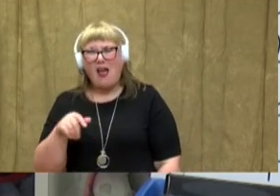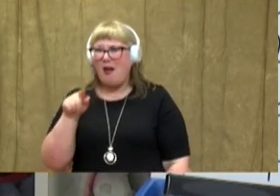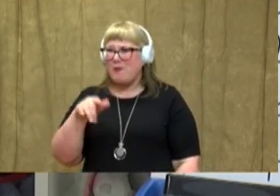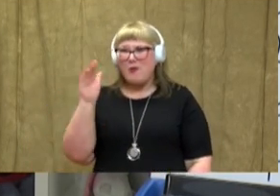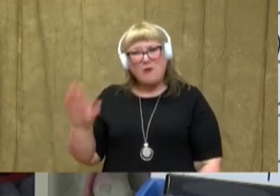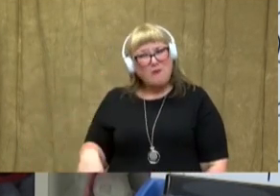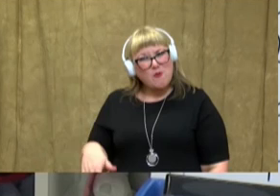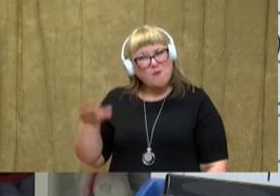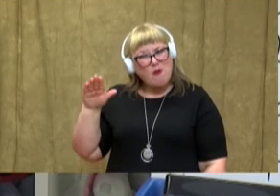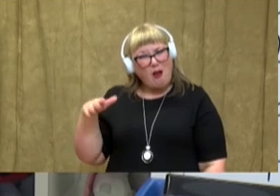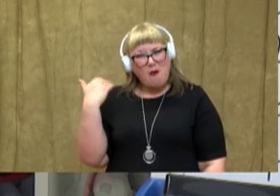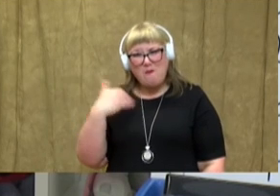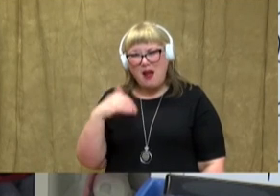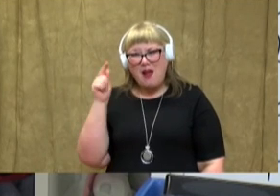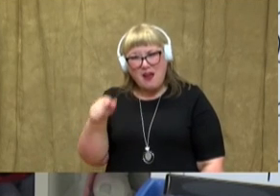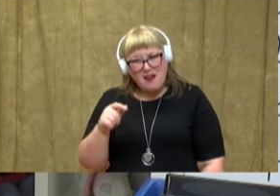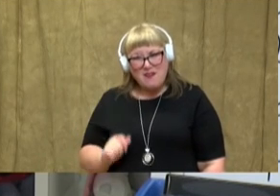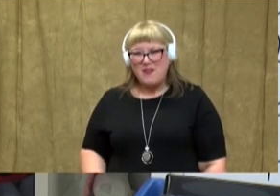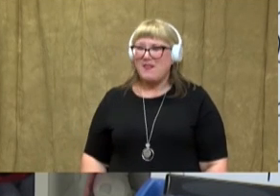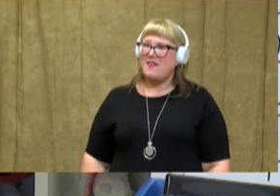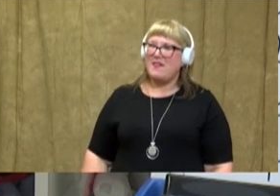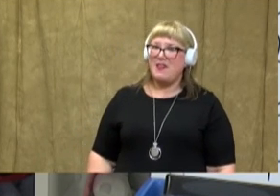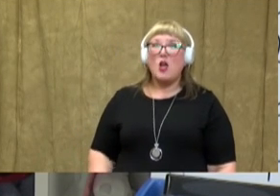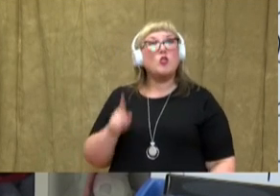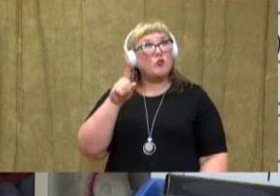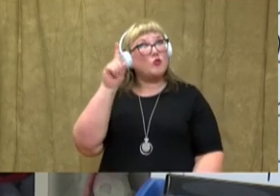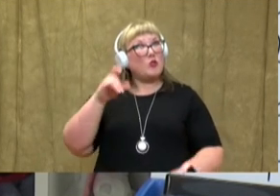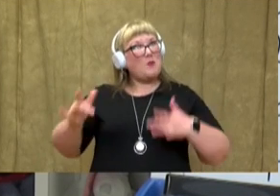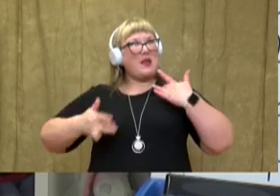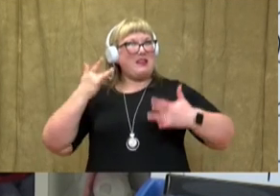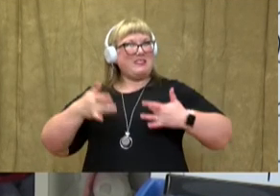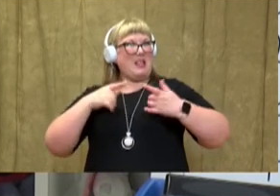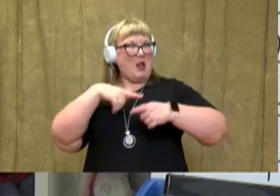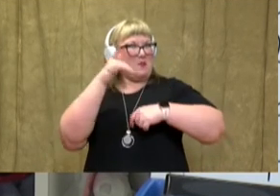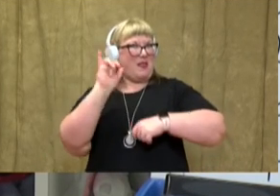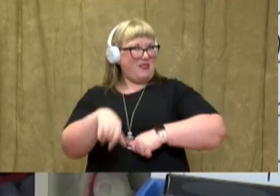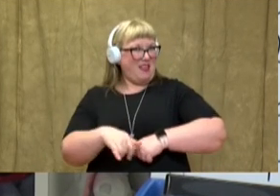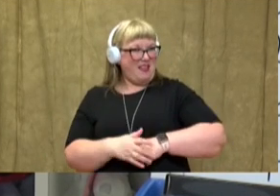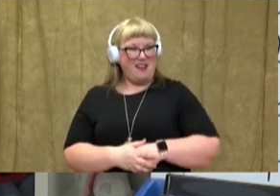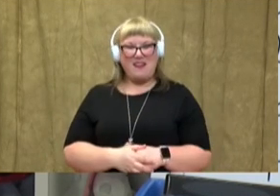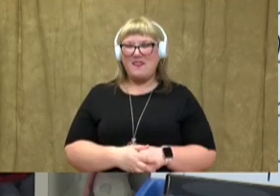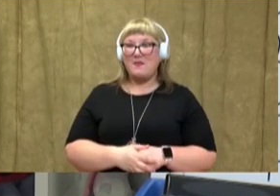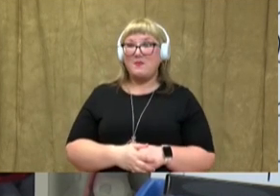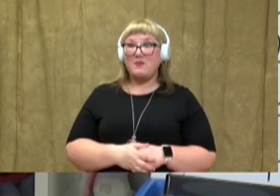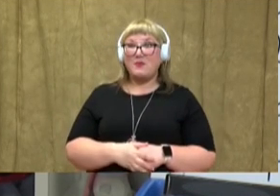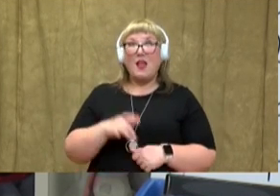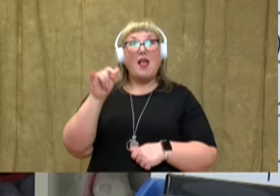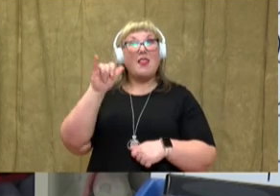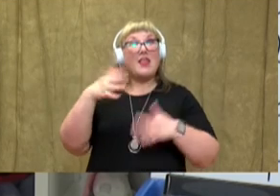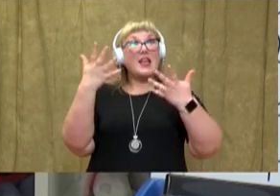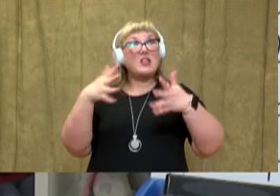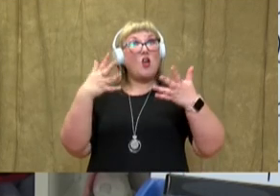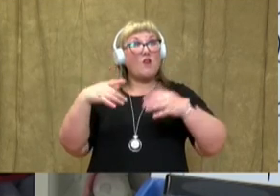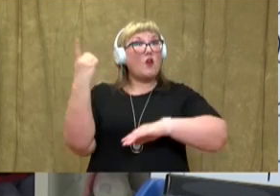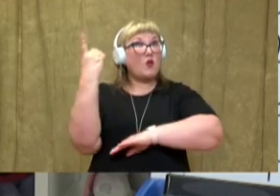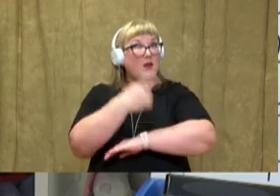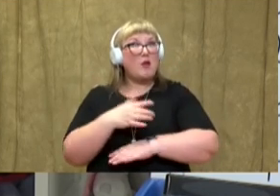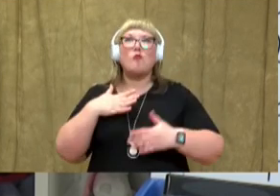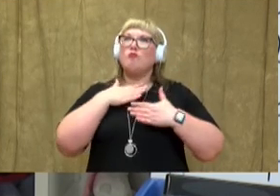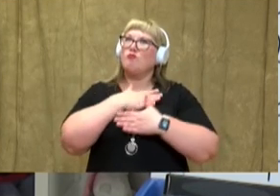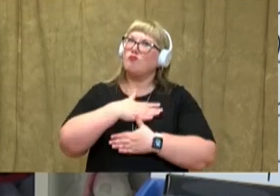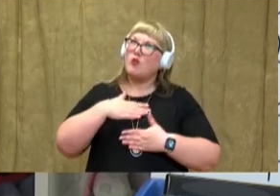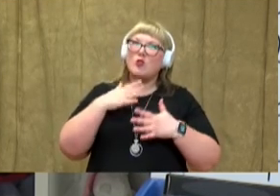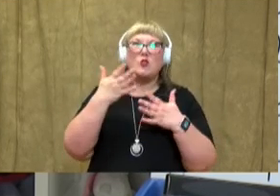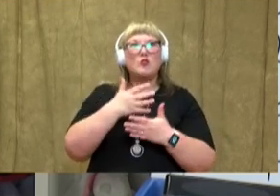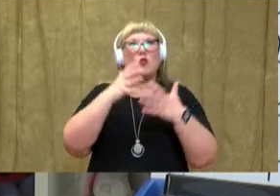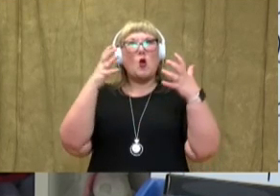a big change. So you should be so excited about the big change. So that is all for us today. We've enjoyed you